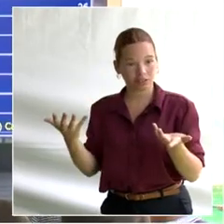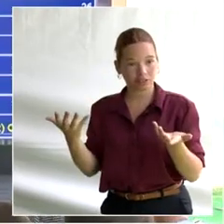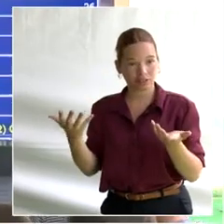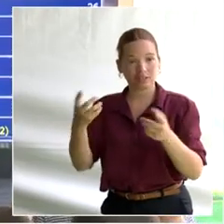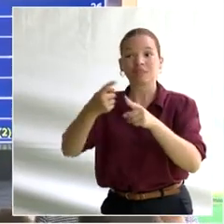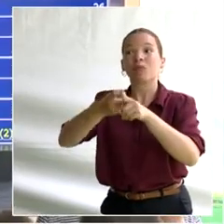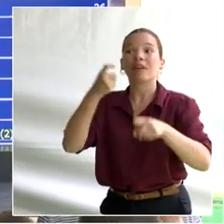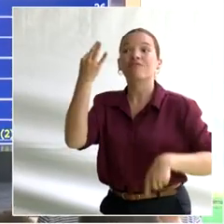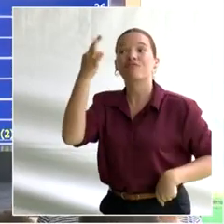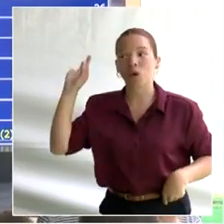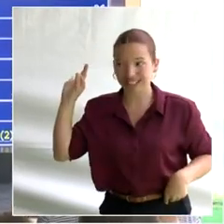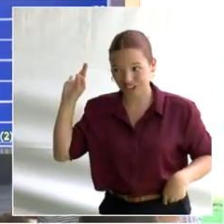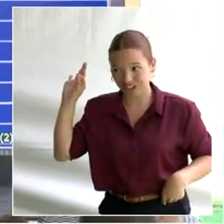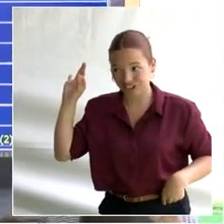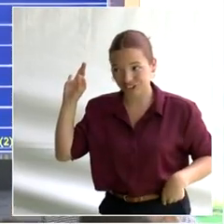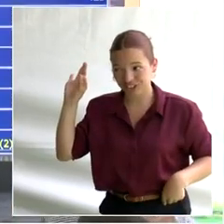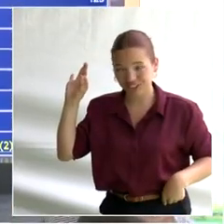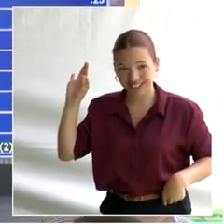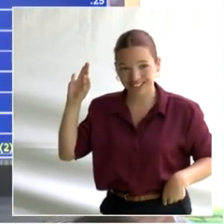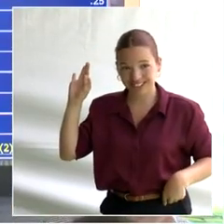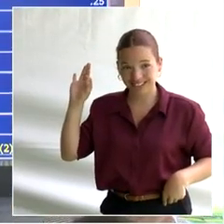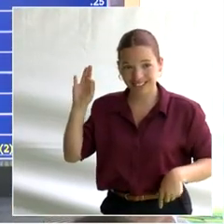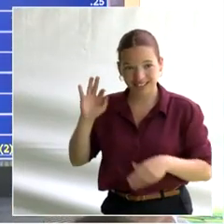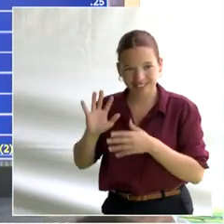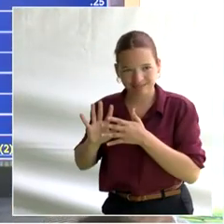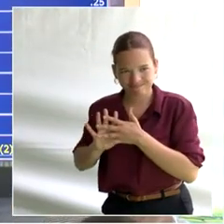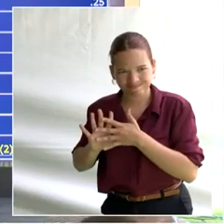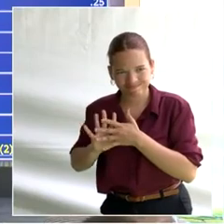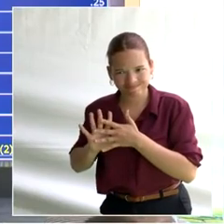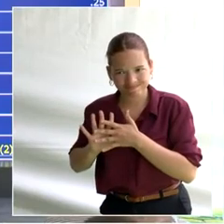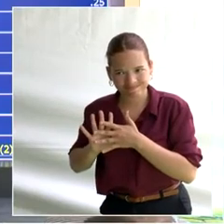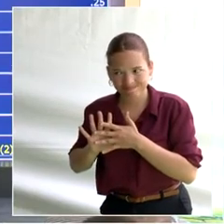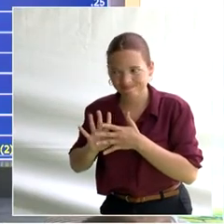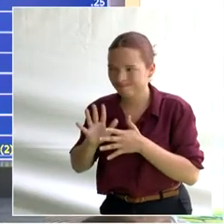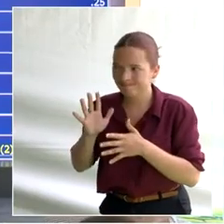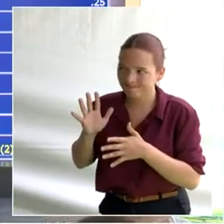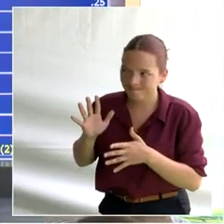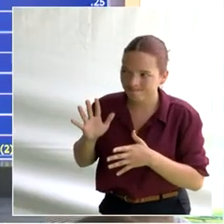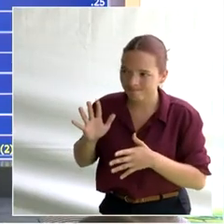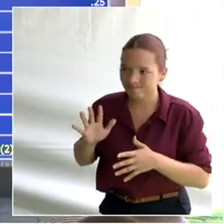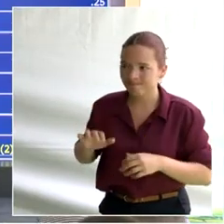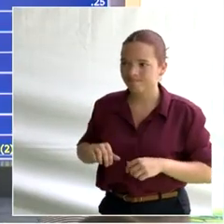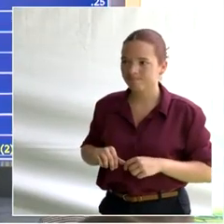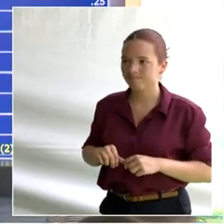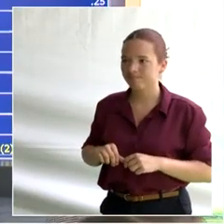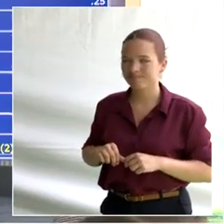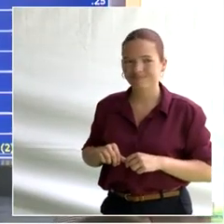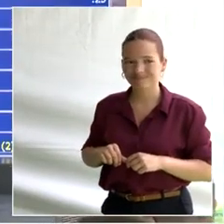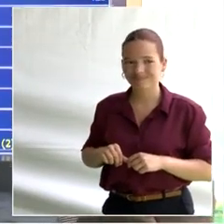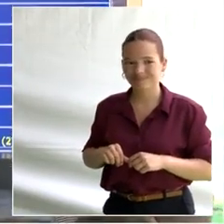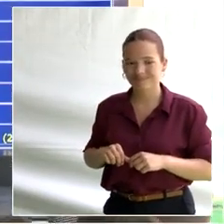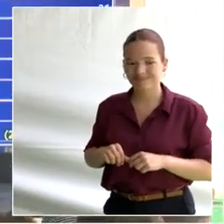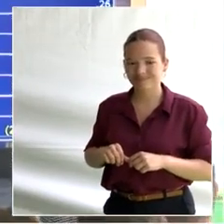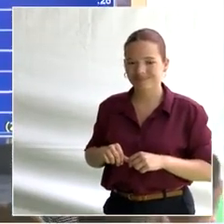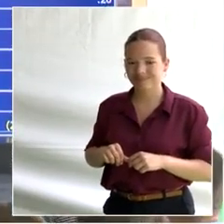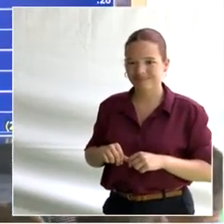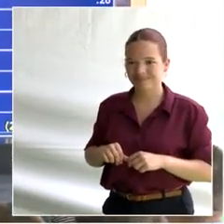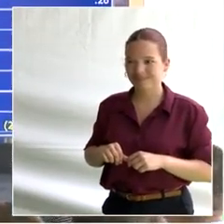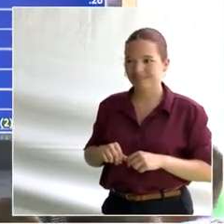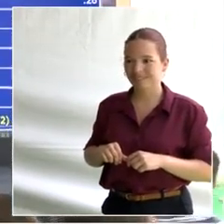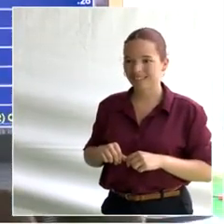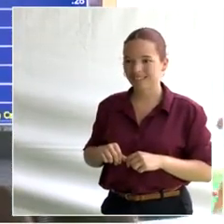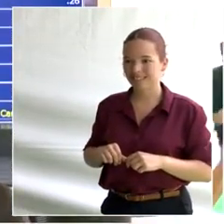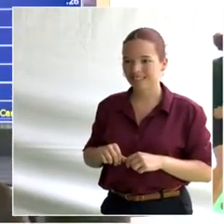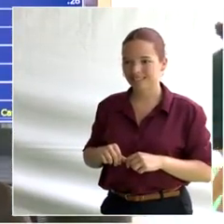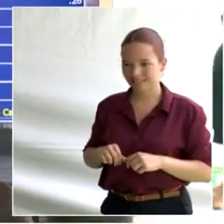she will be placed on line 32. All right, Caroline Garcia, the number 2 seed. What's interesting, everybody, is you start watching who's going to be facing